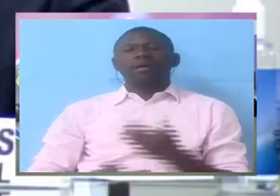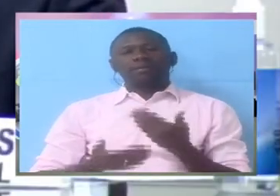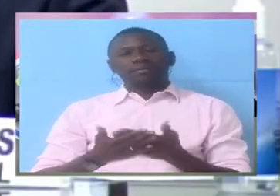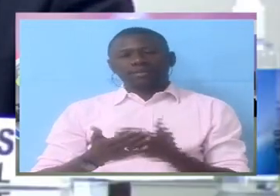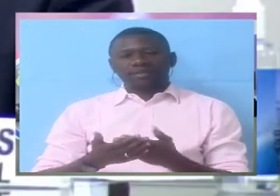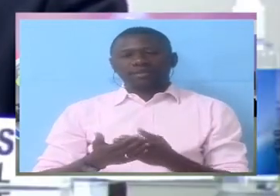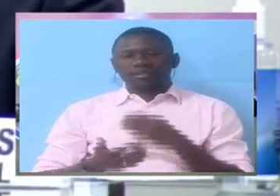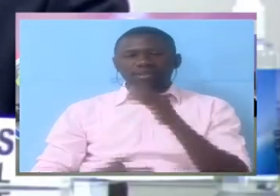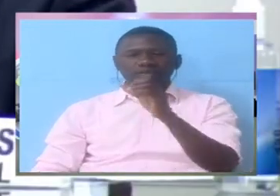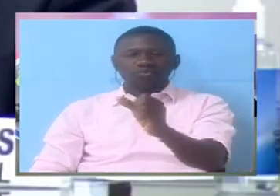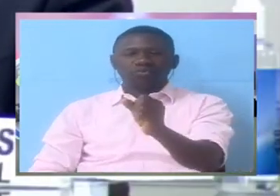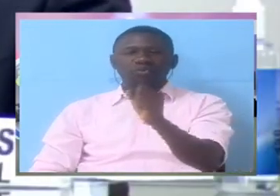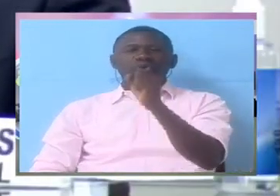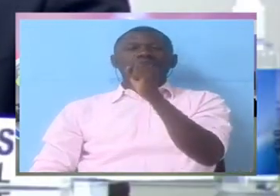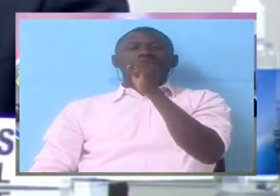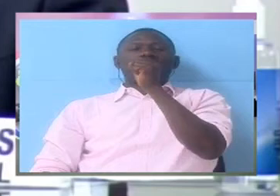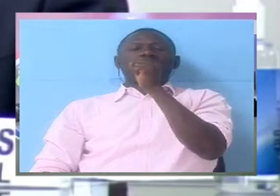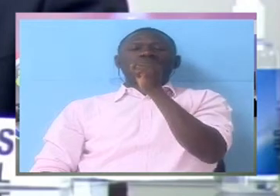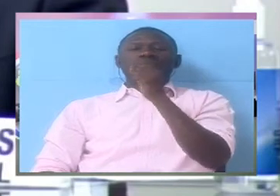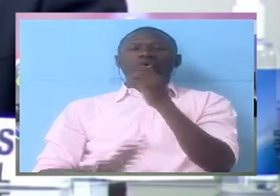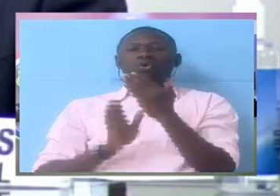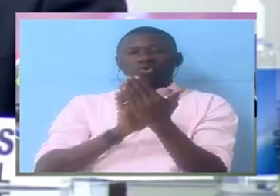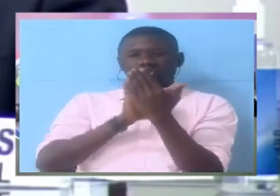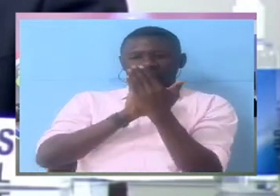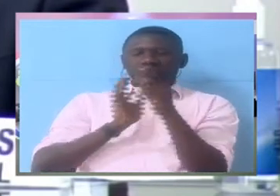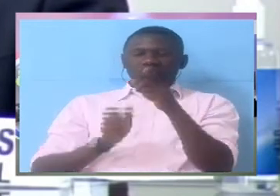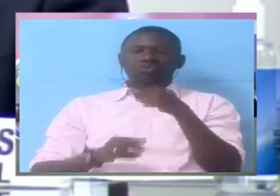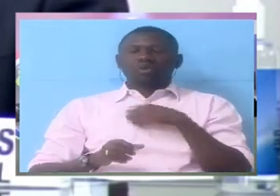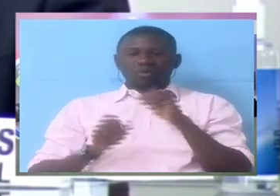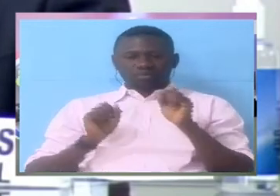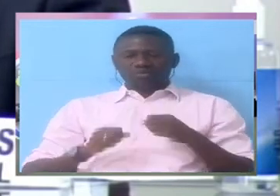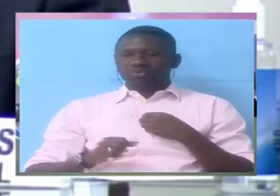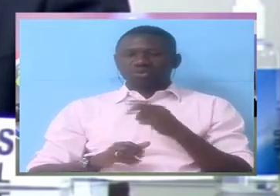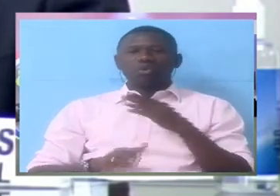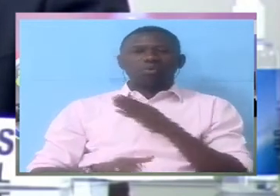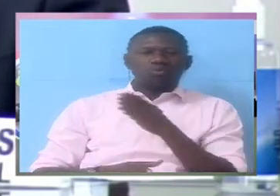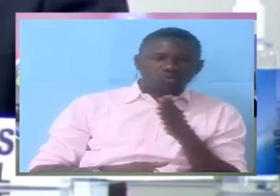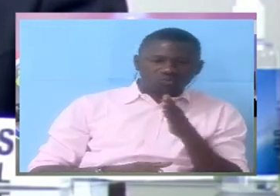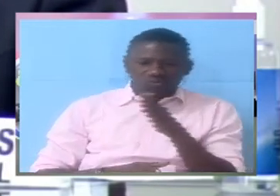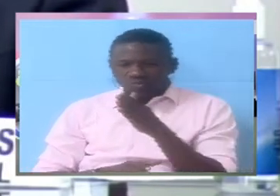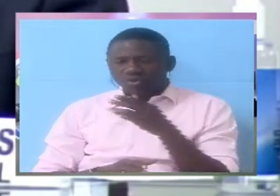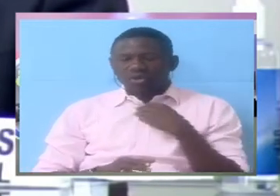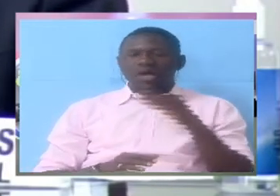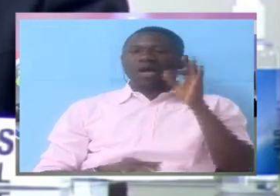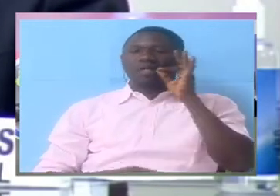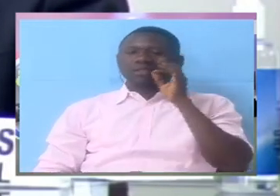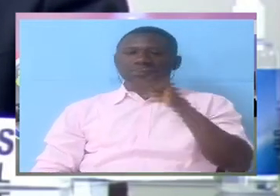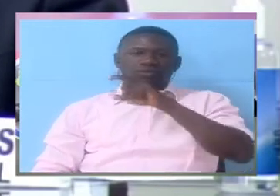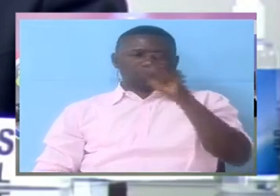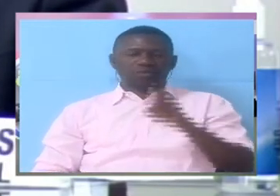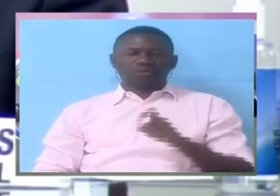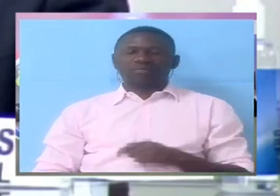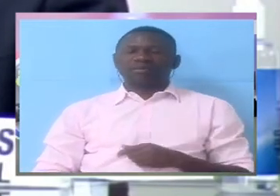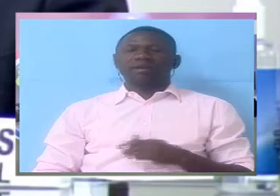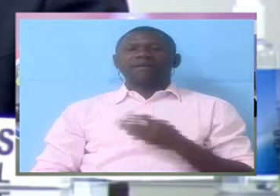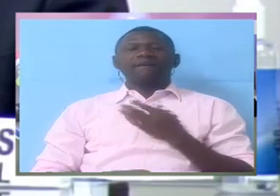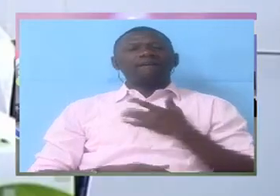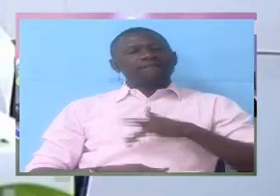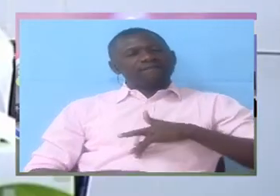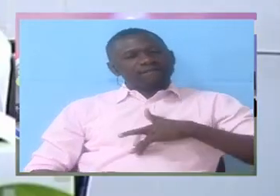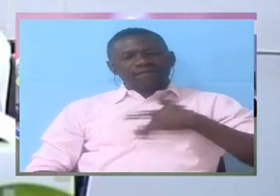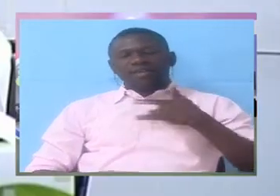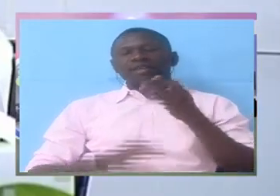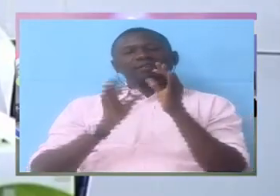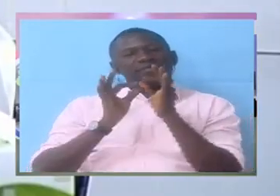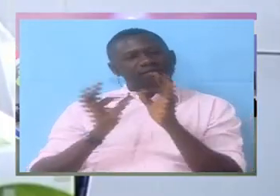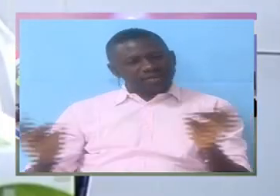you don't have to be moving up and down when you answer questions? feel free, be Thank comfortable. You.